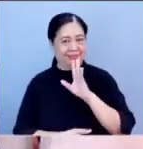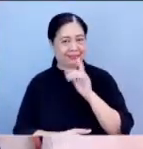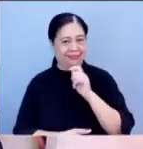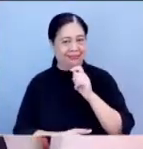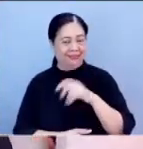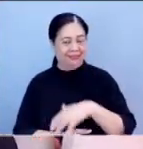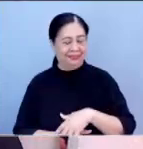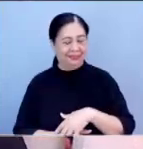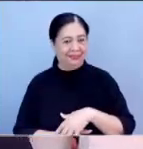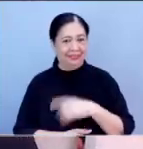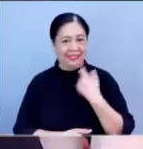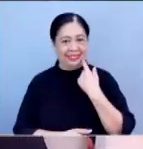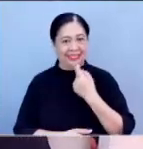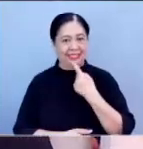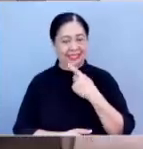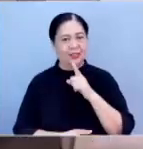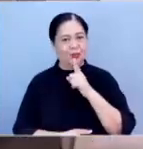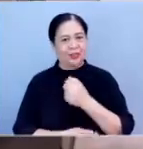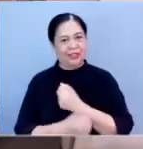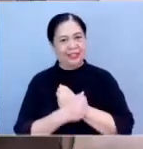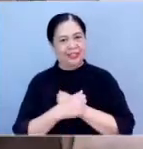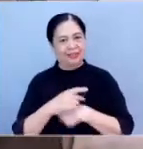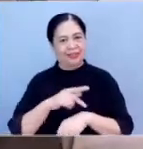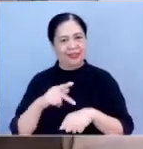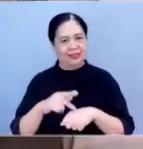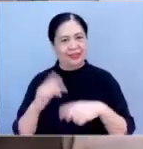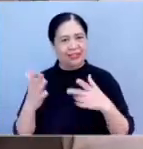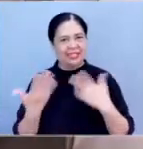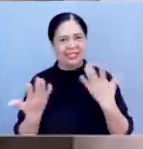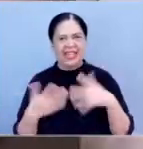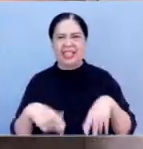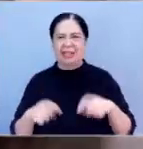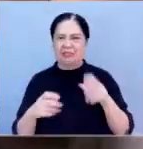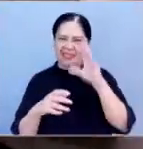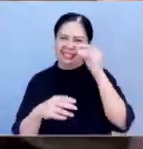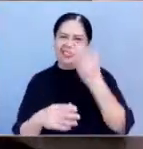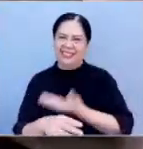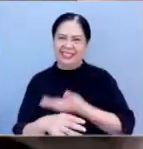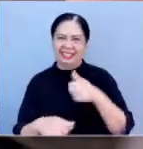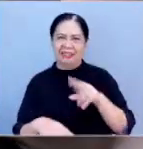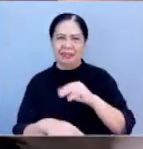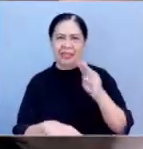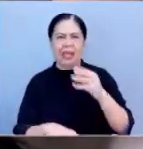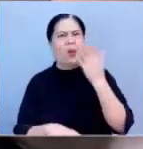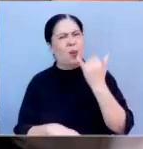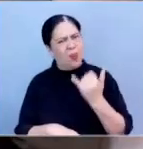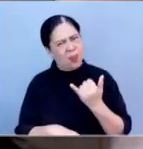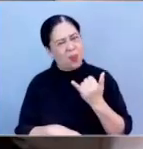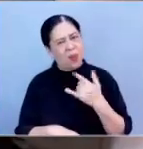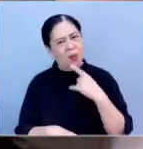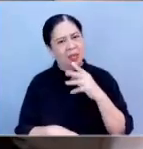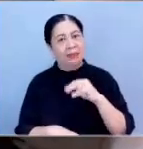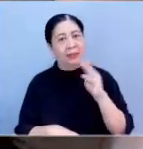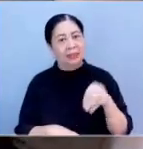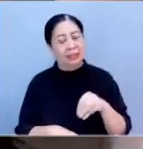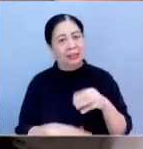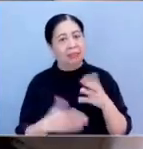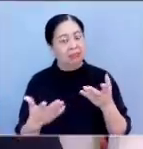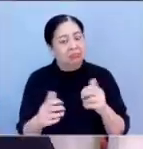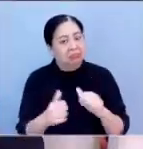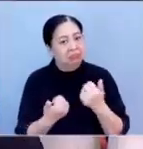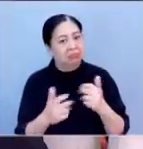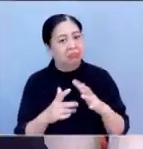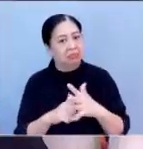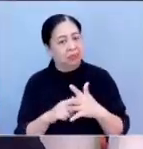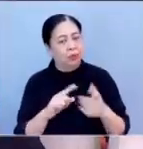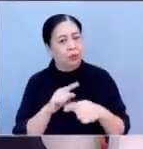Good morning. So, Dimples was mentioning earlier that you really love the Philippines. You're like an adopted son here of Manila. Right, right. Why is that? I mean, when did that start and why do you keep coming back? Okay,